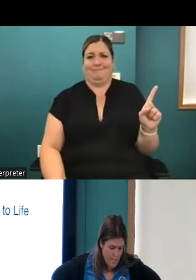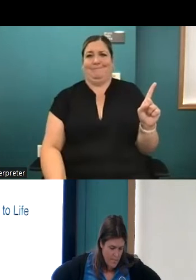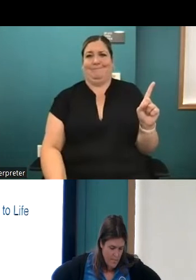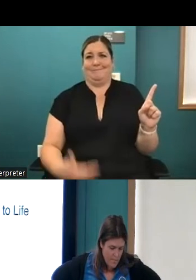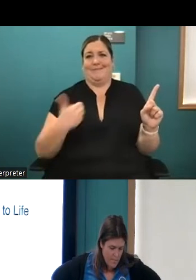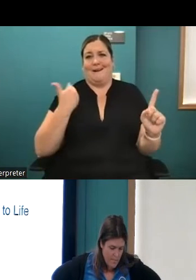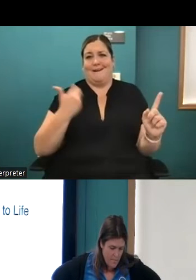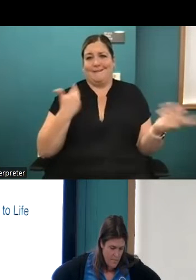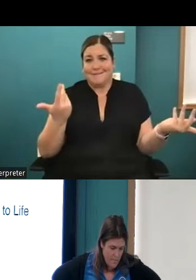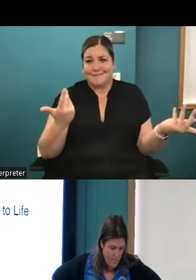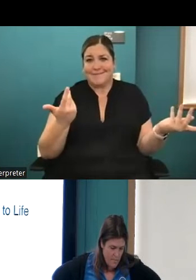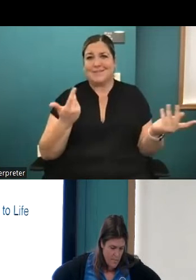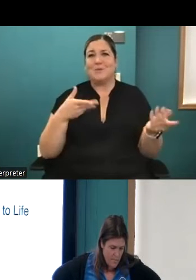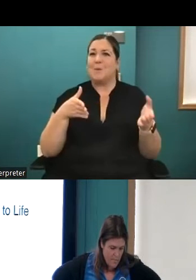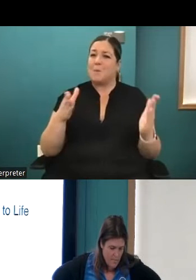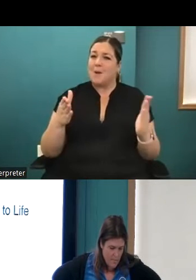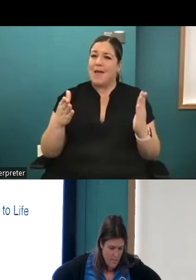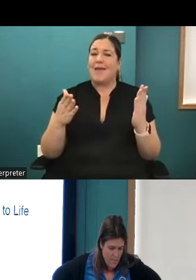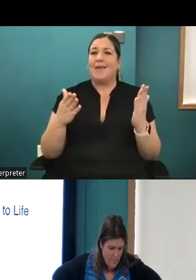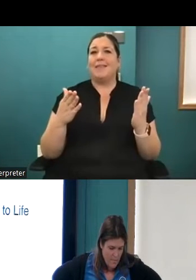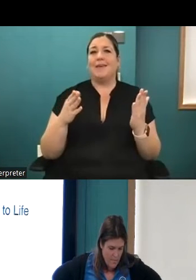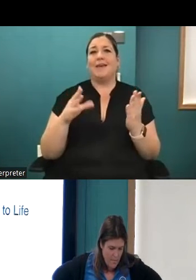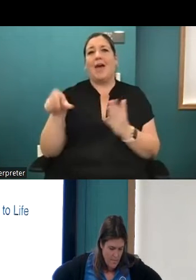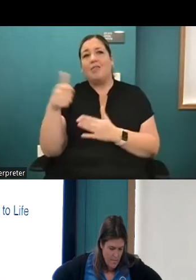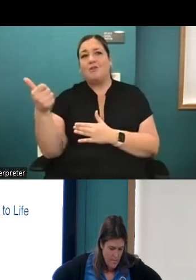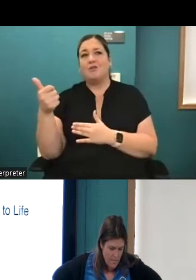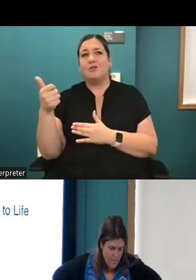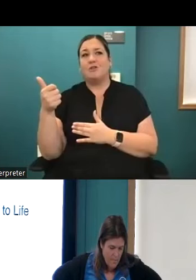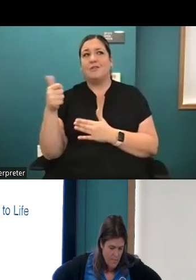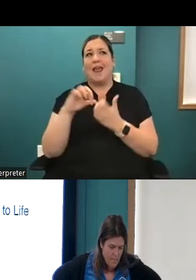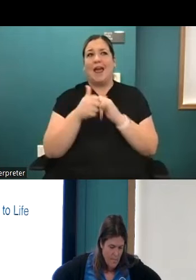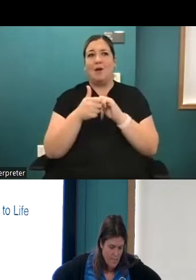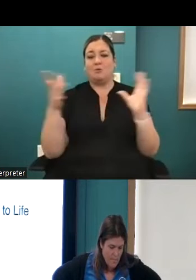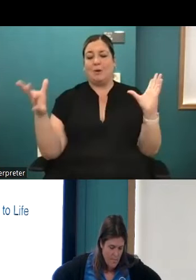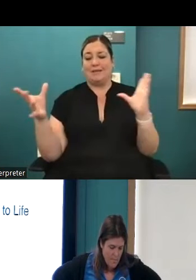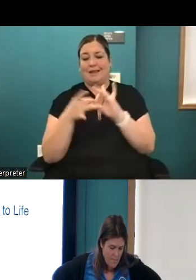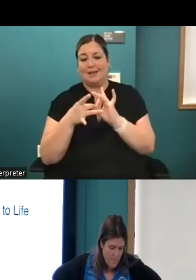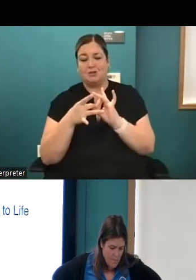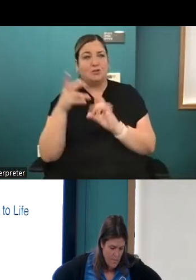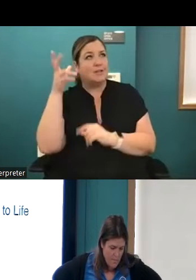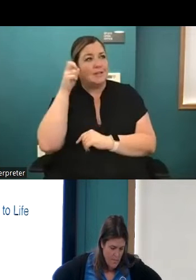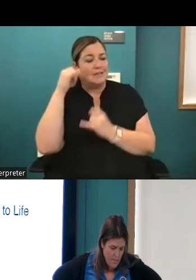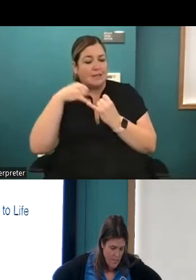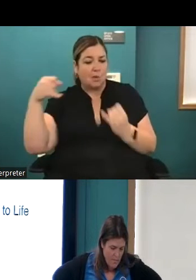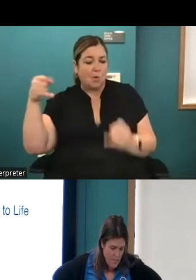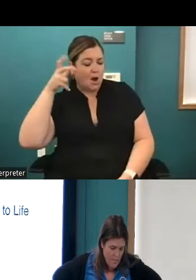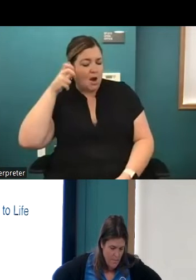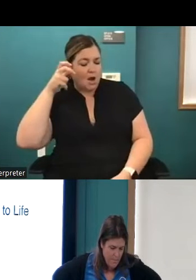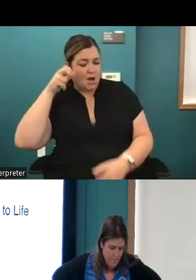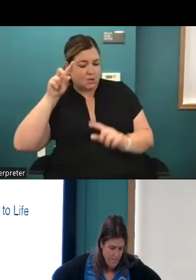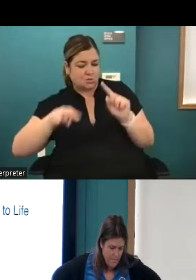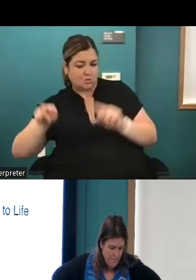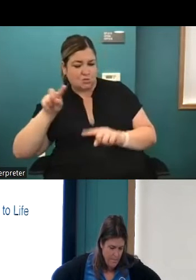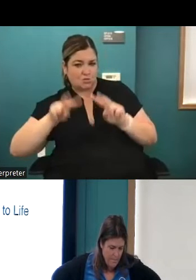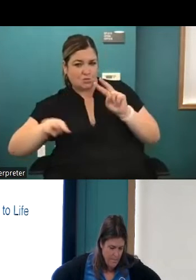that we, other than to attach the little listening cords, is there a way to monitor them with